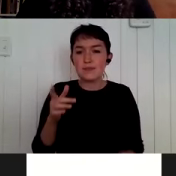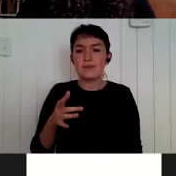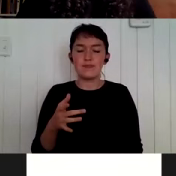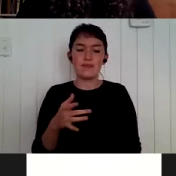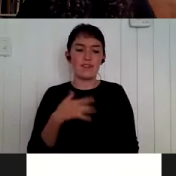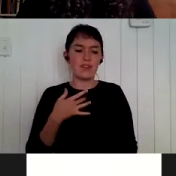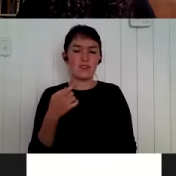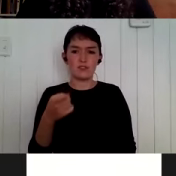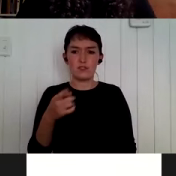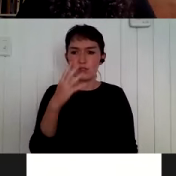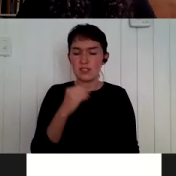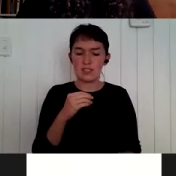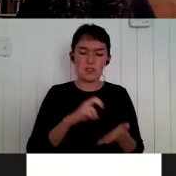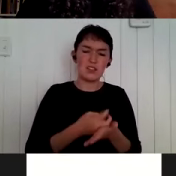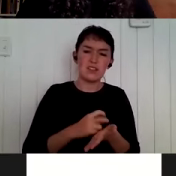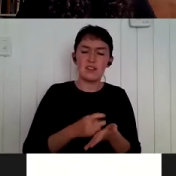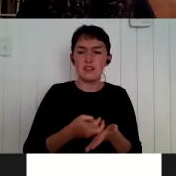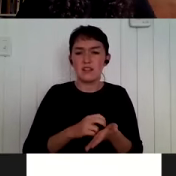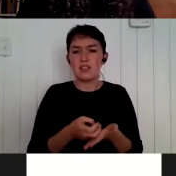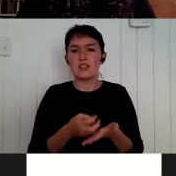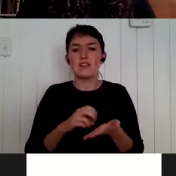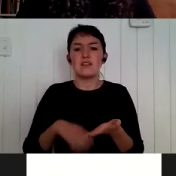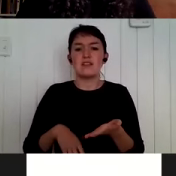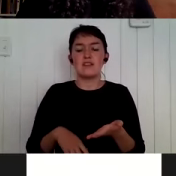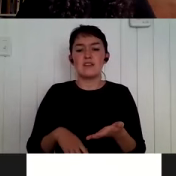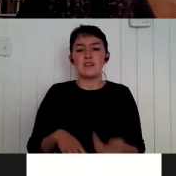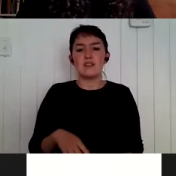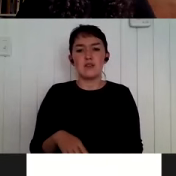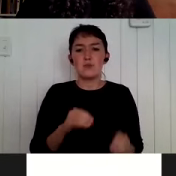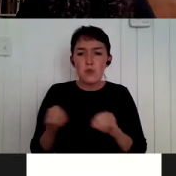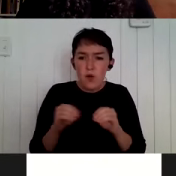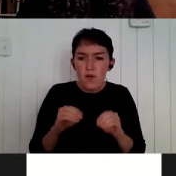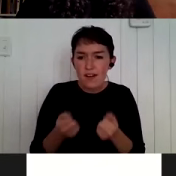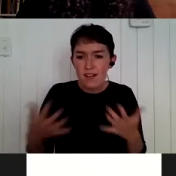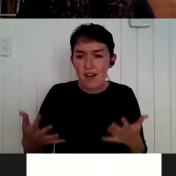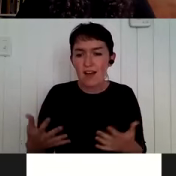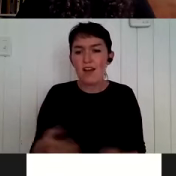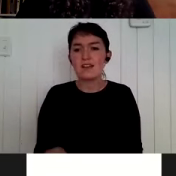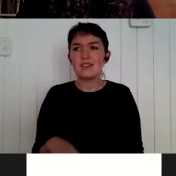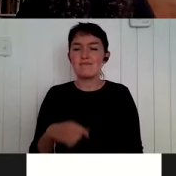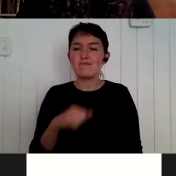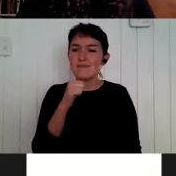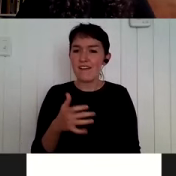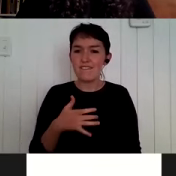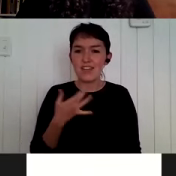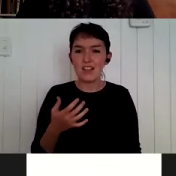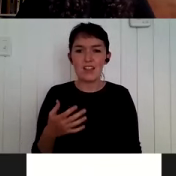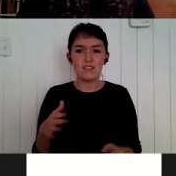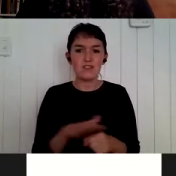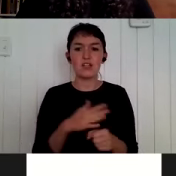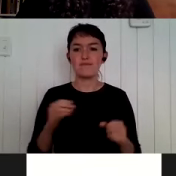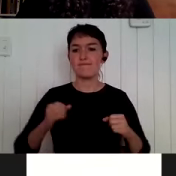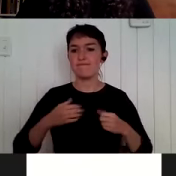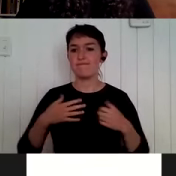of sleep, right? You're moving a lot during your sleep, or you're not getting fully refreshed by your nighttime sleep, so you end up with